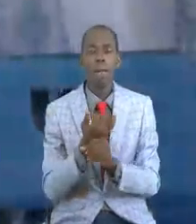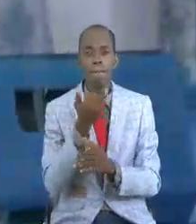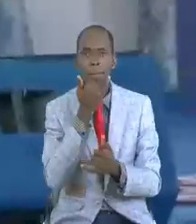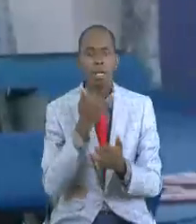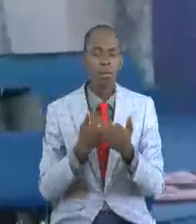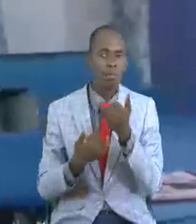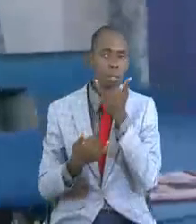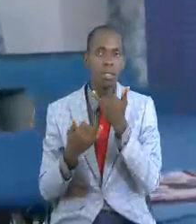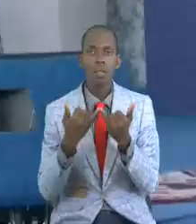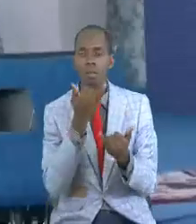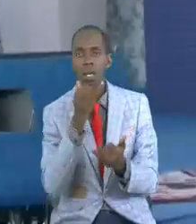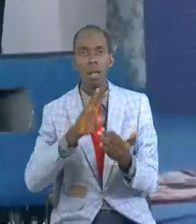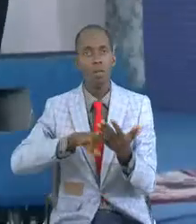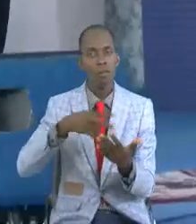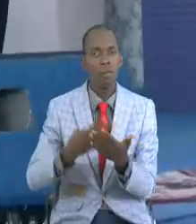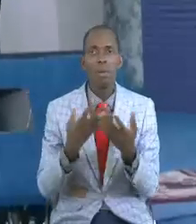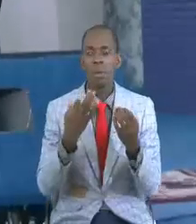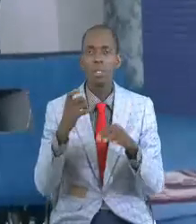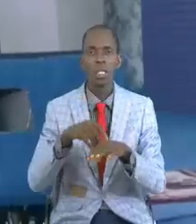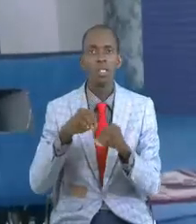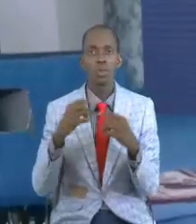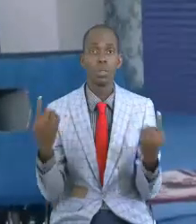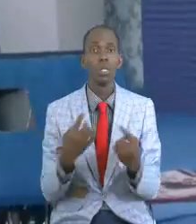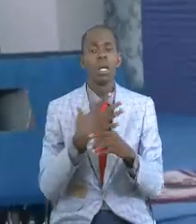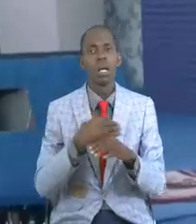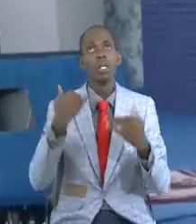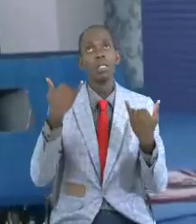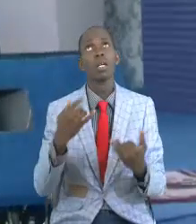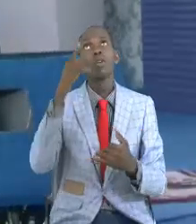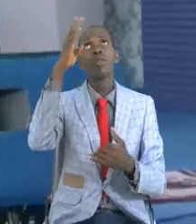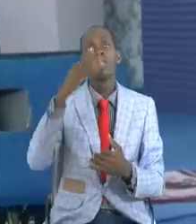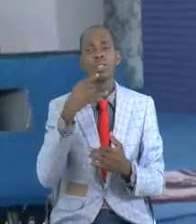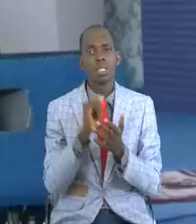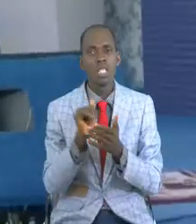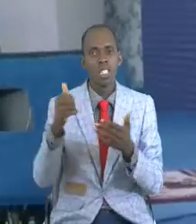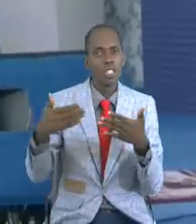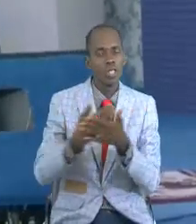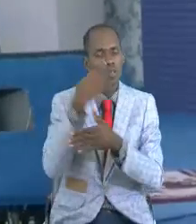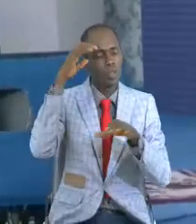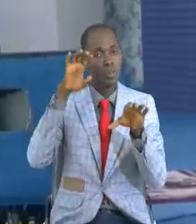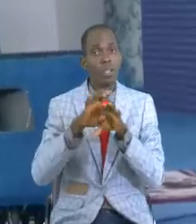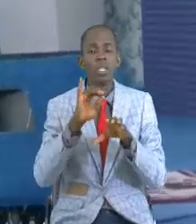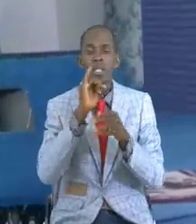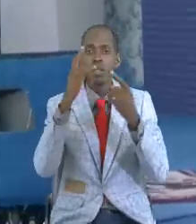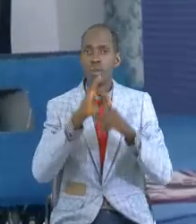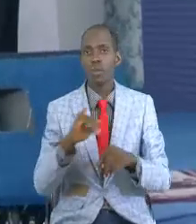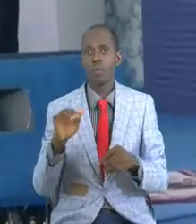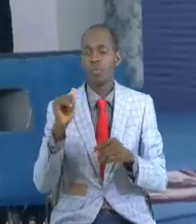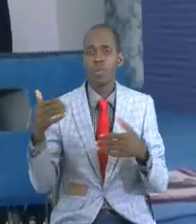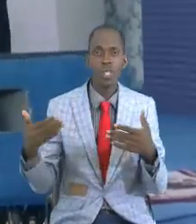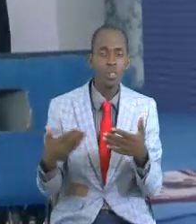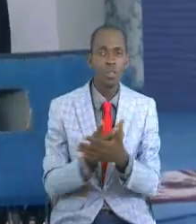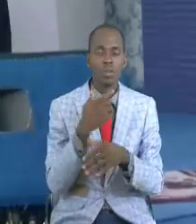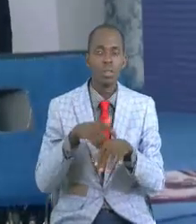sinned a lot of times. And then God said, a new covenant is coming. A new dispensation is